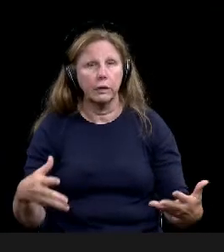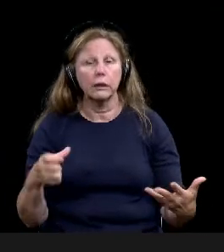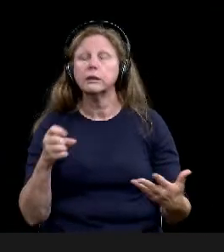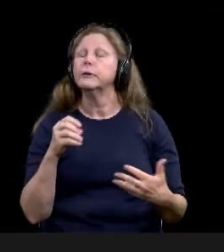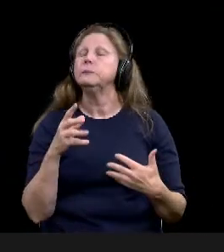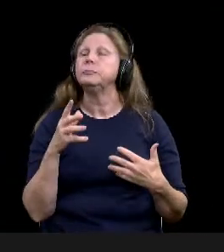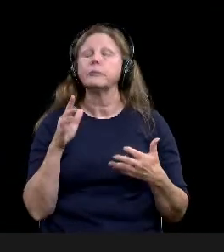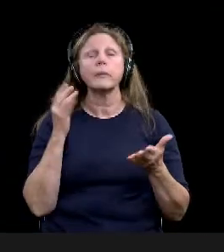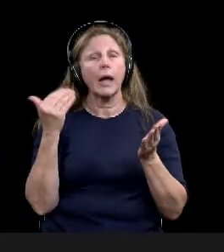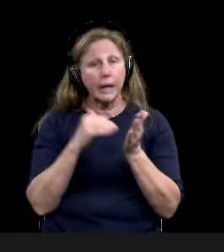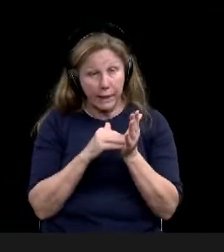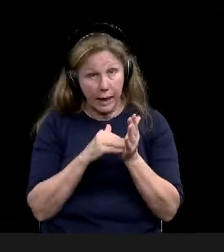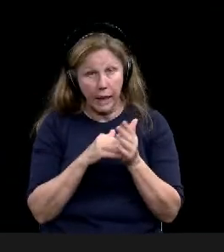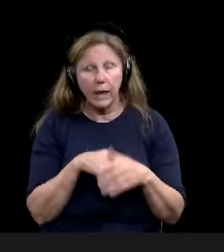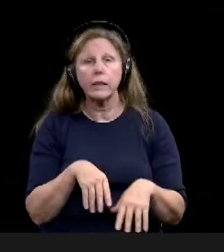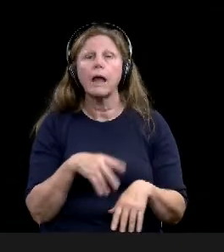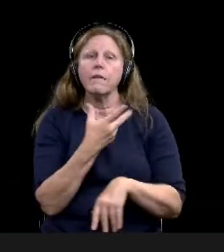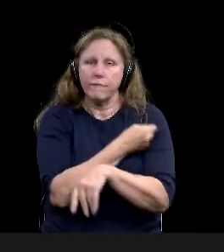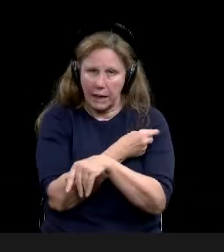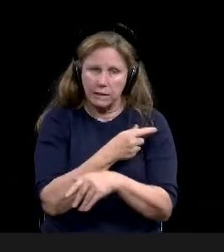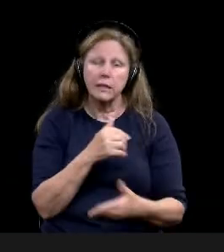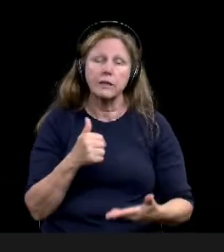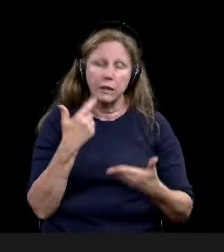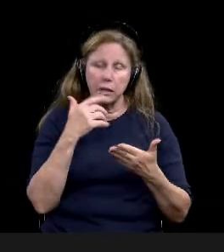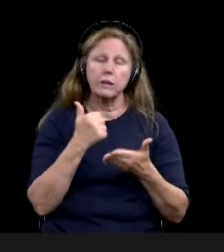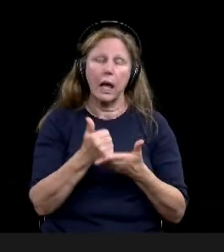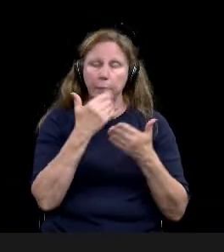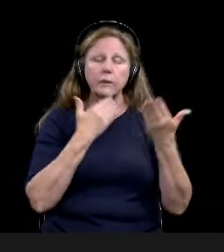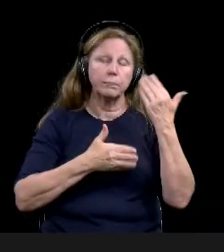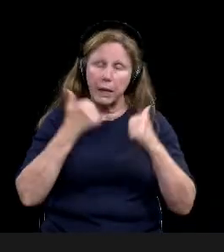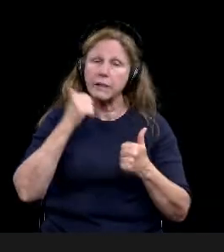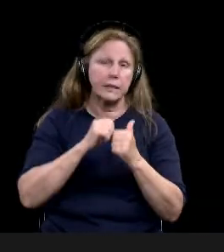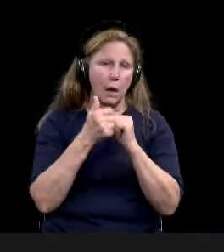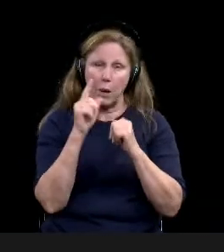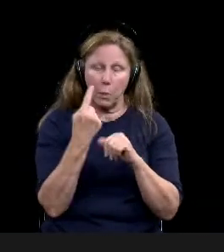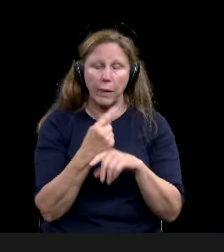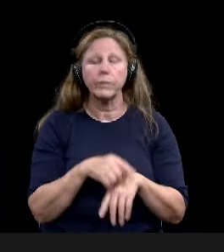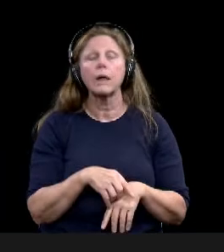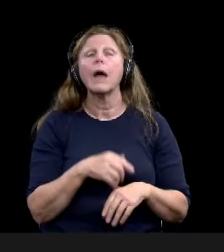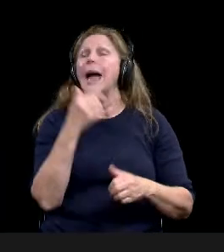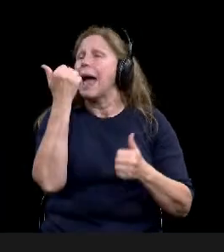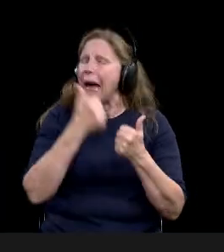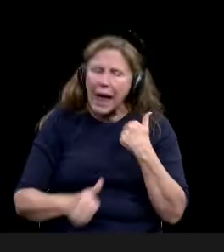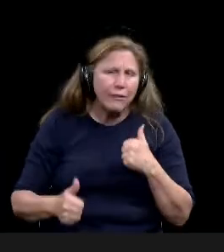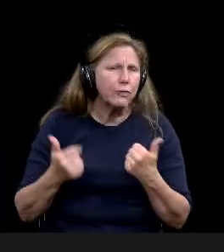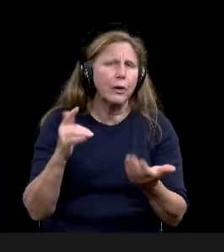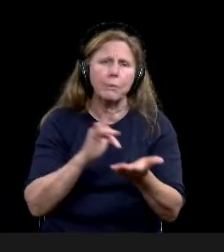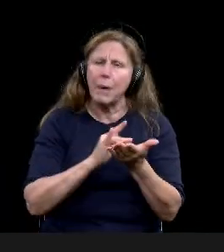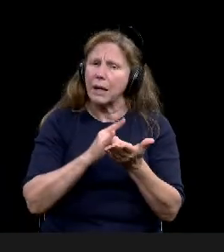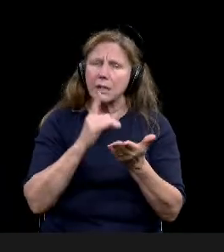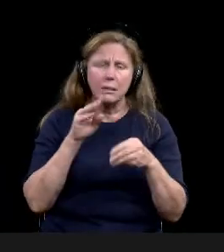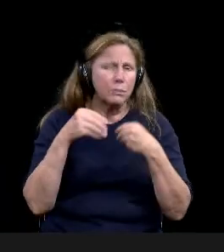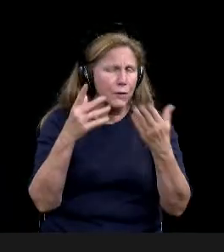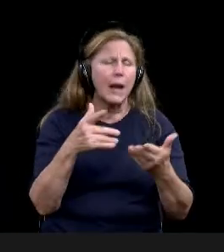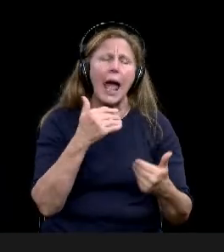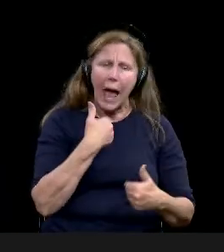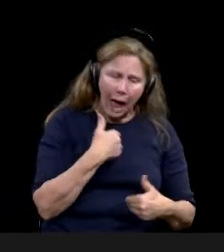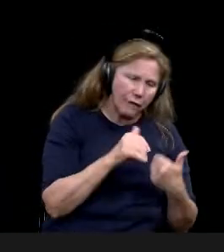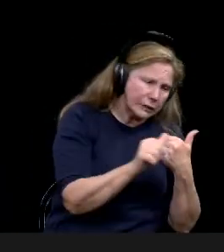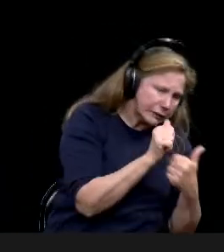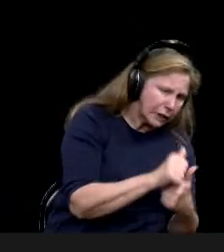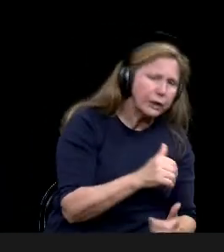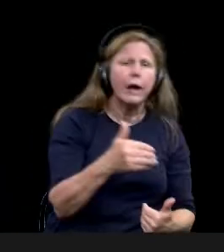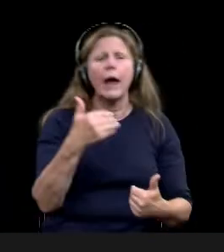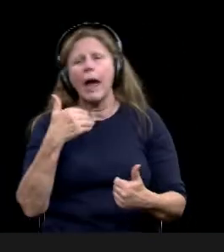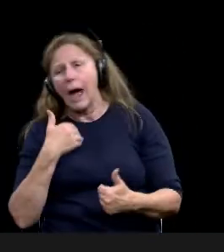medicine. And the calculation is, how big is the benefit and how small is the risk? Or how sizable